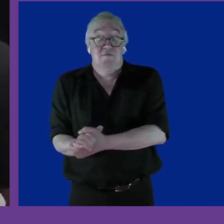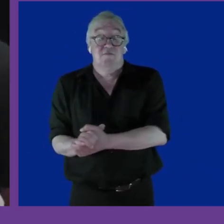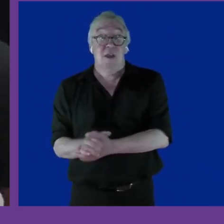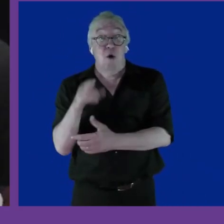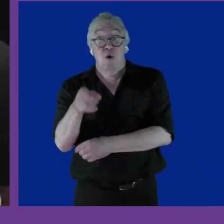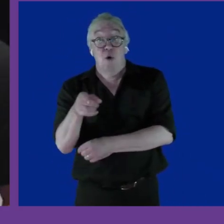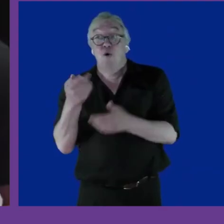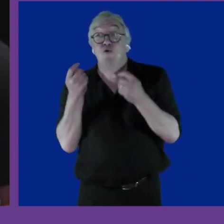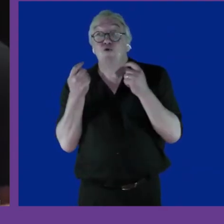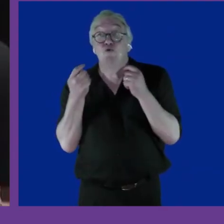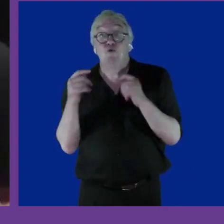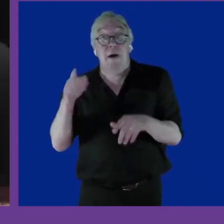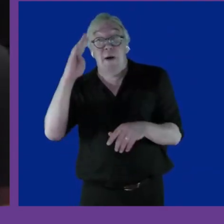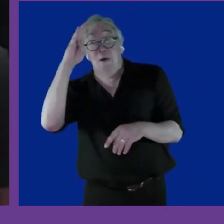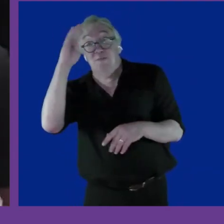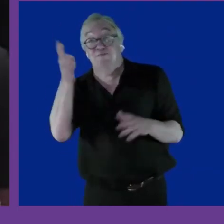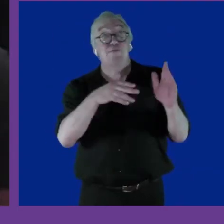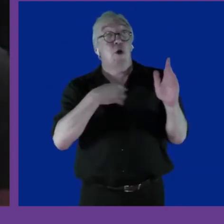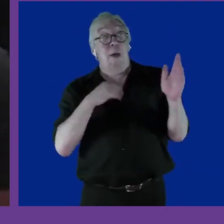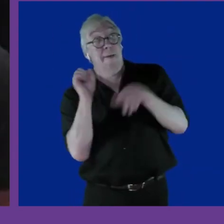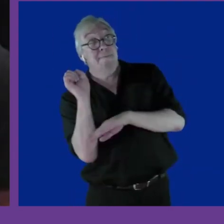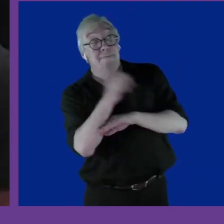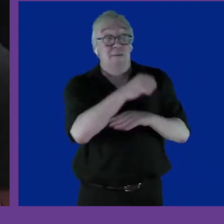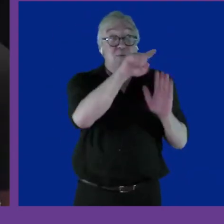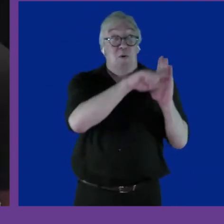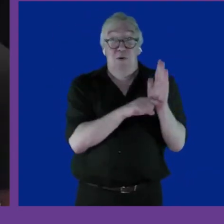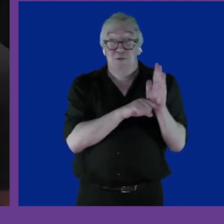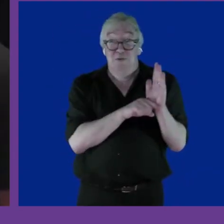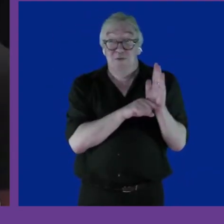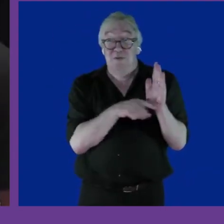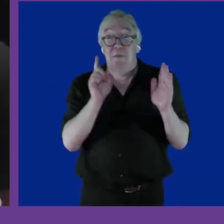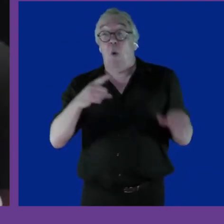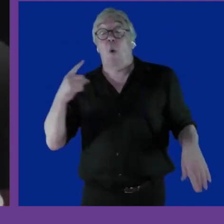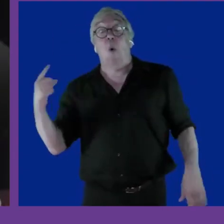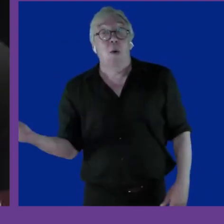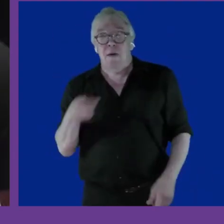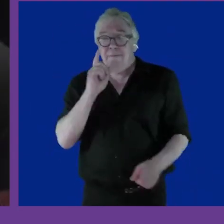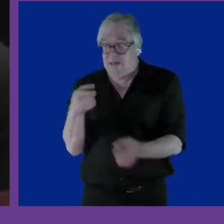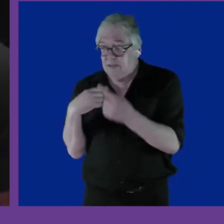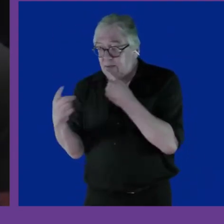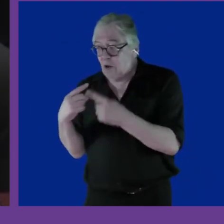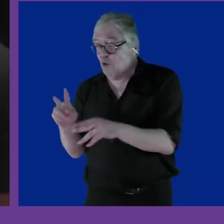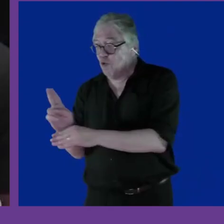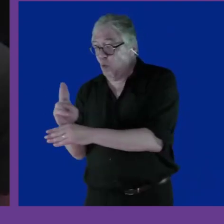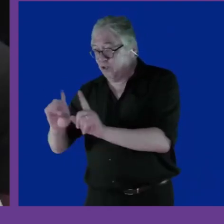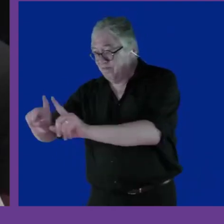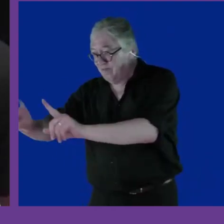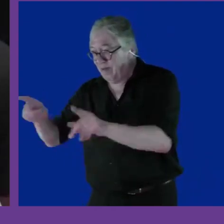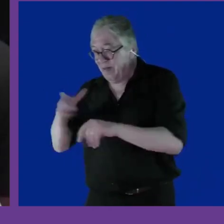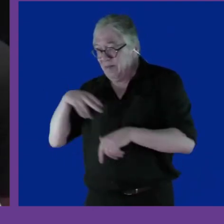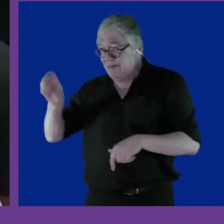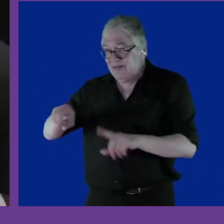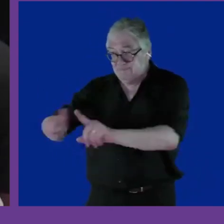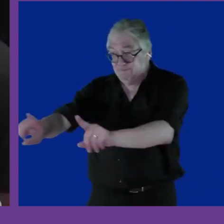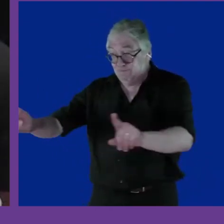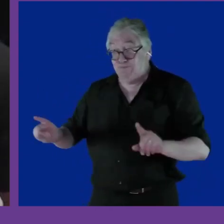go faster than, you know, regulation, you should always have users with different abilities in mind. So